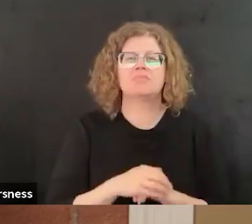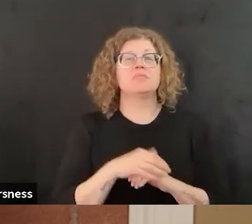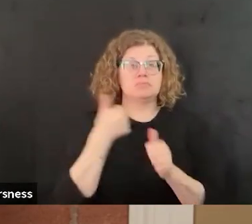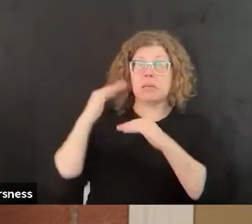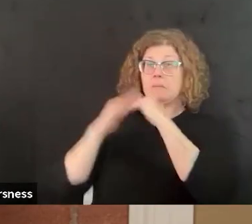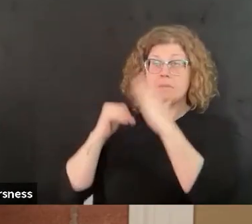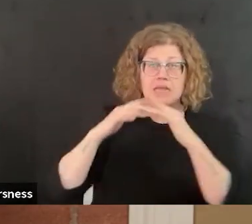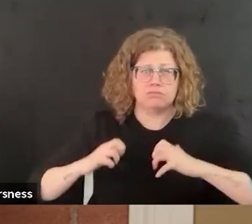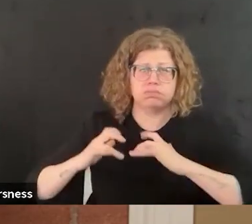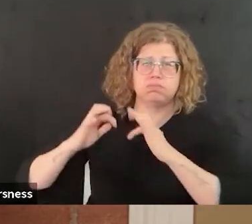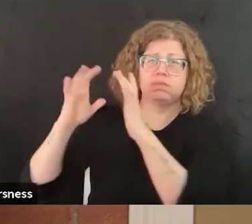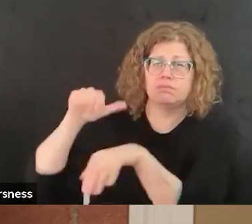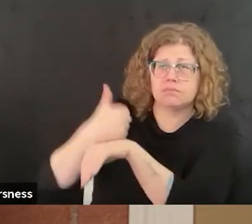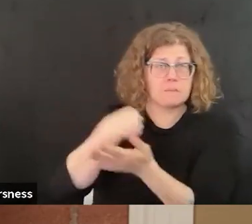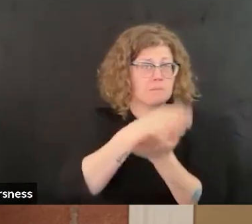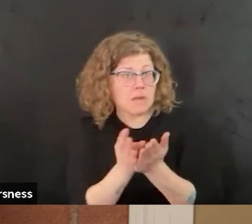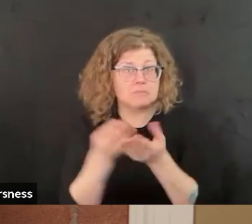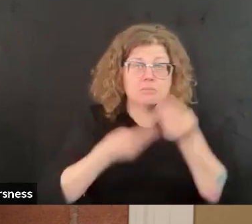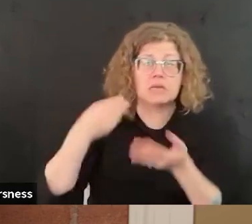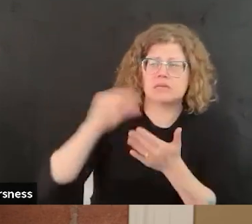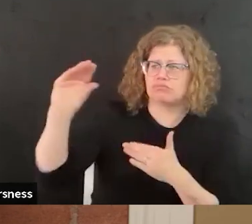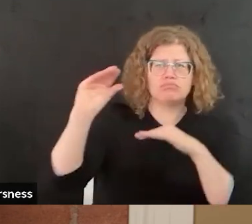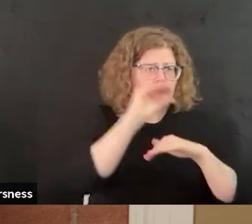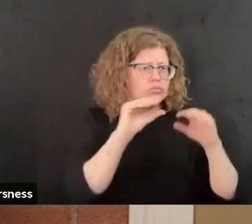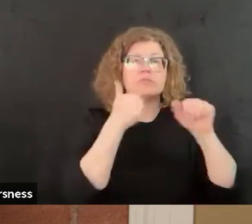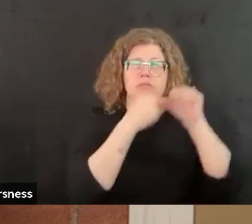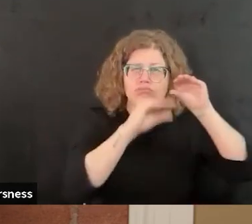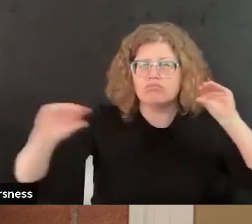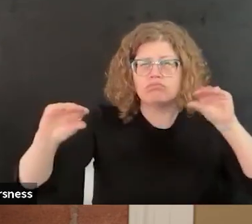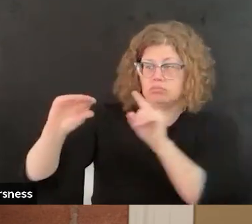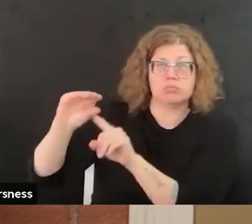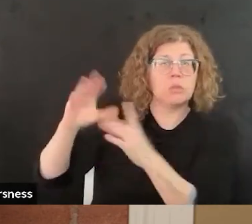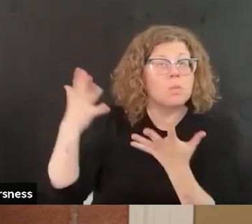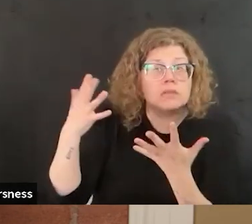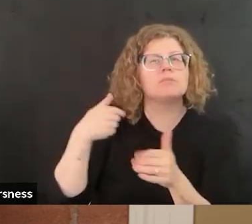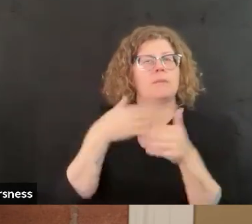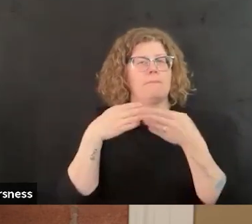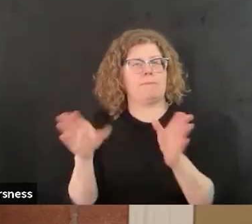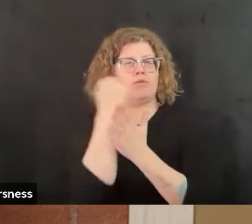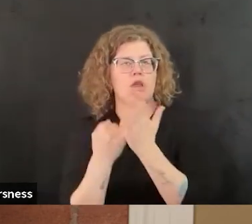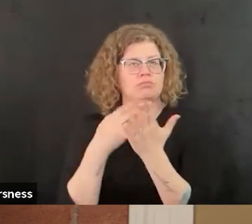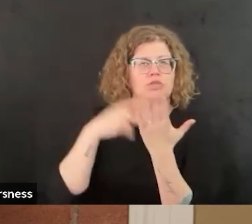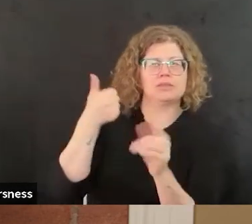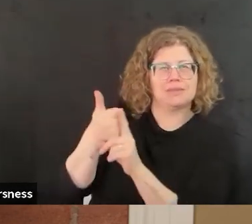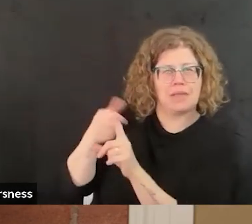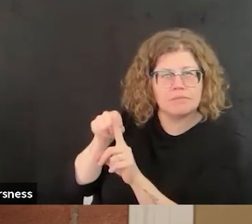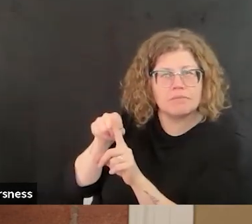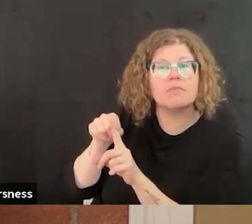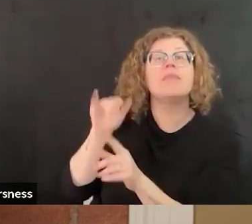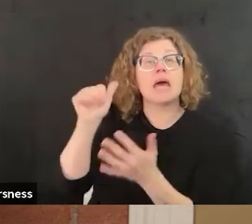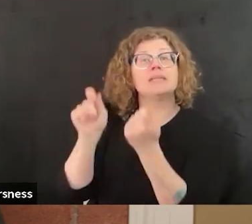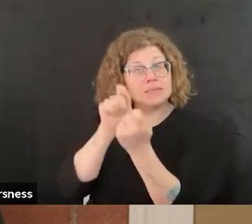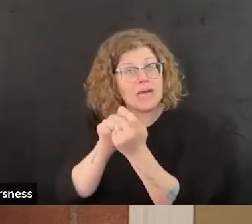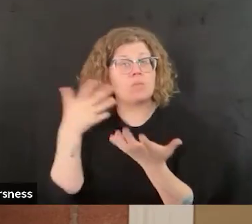built, they reserve a portion of the budget from that building being built for public art. And that particular amount of